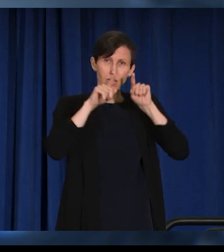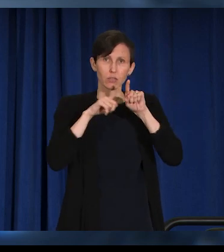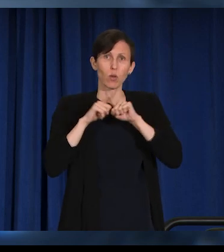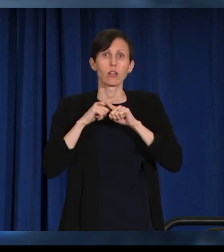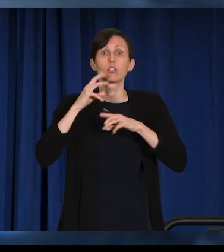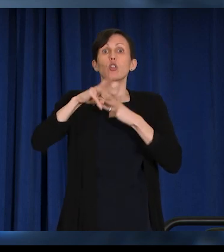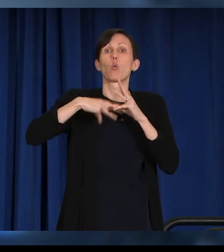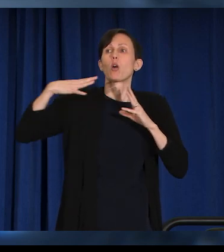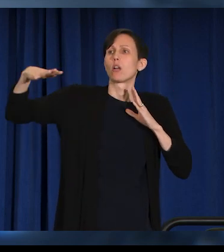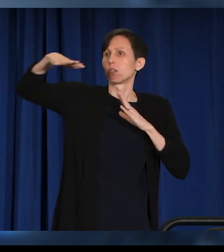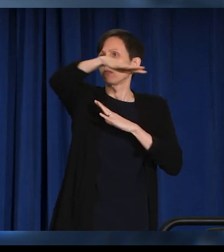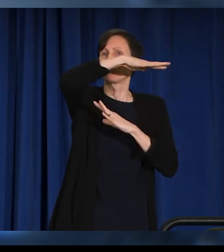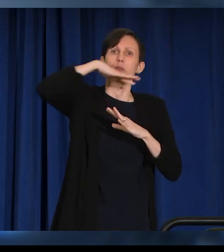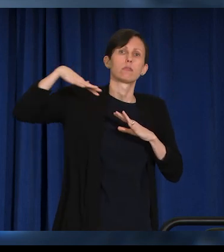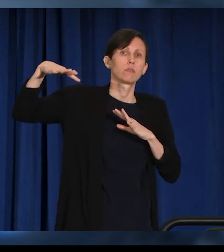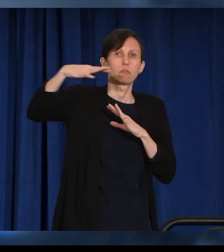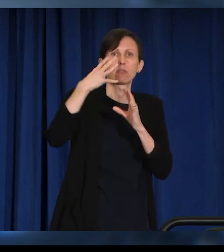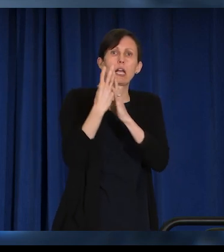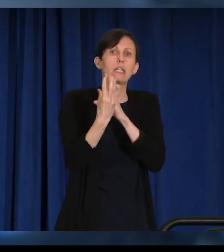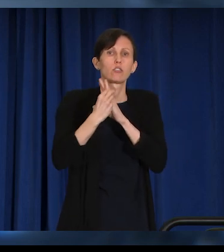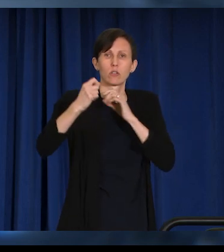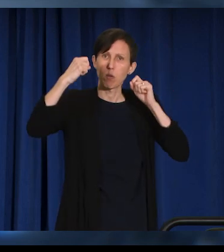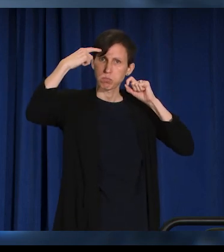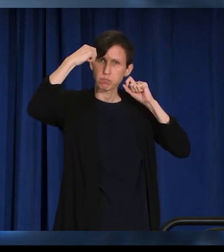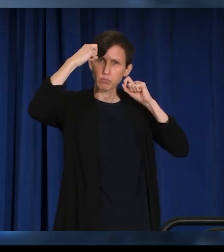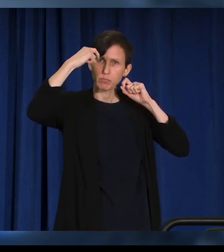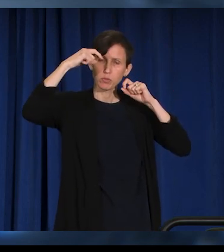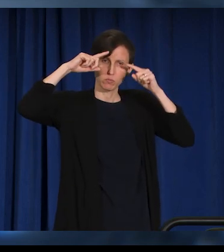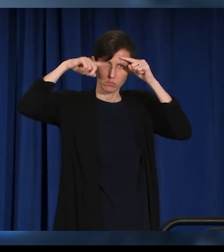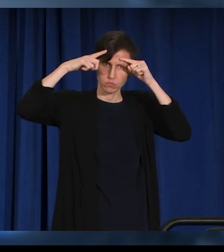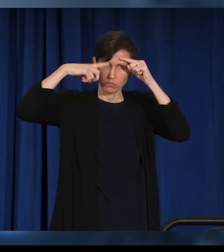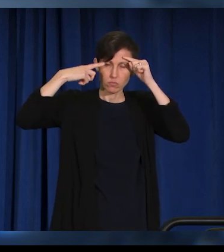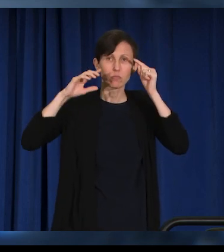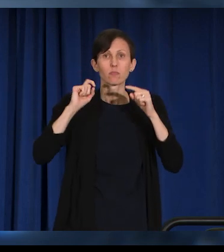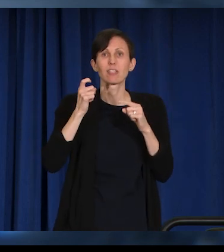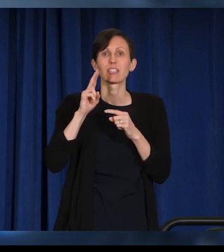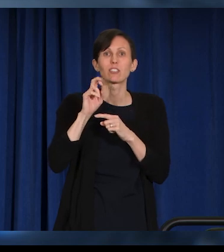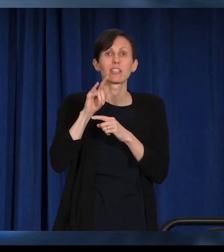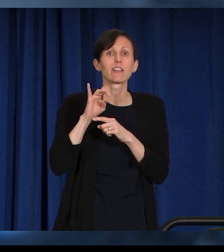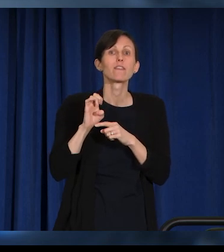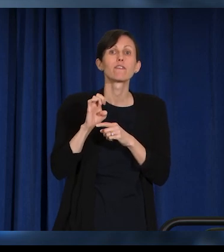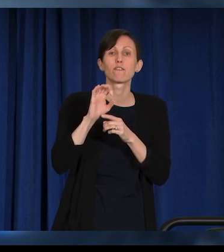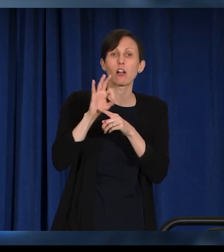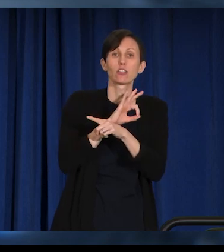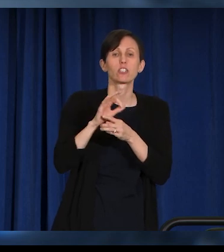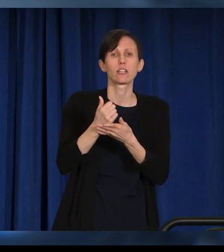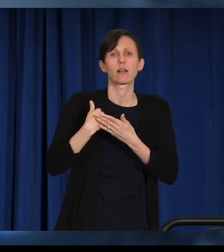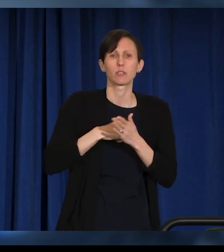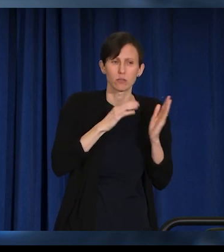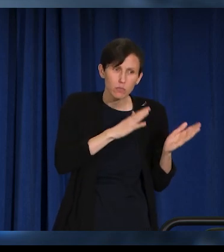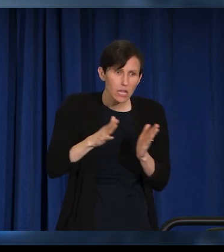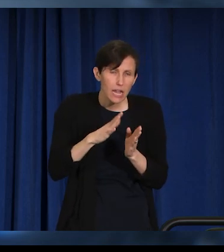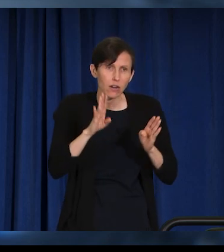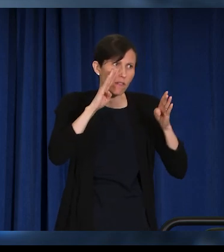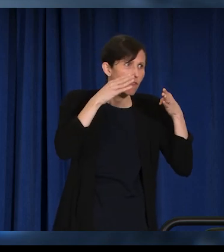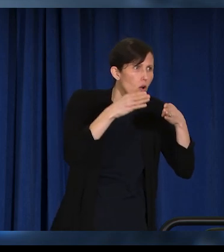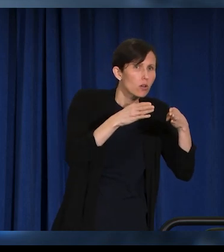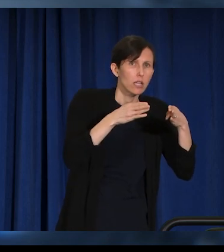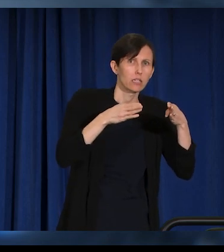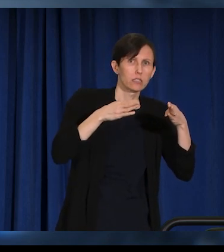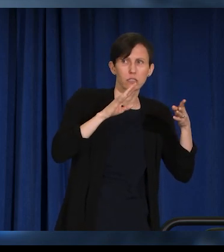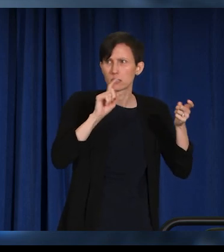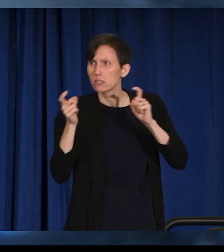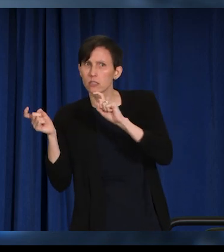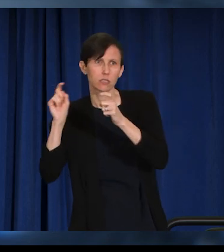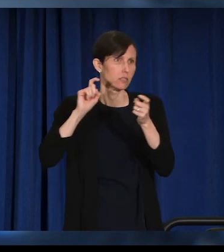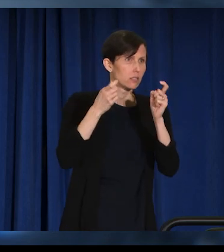world around us, our external inputs. Executive functioning helps us plan, focus our attention, switch gears,